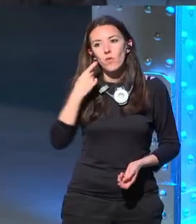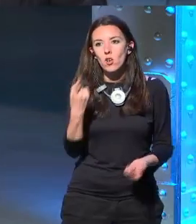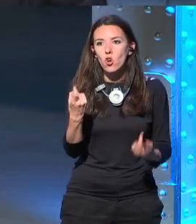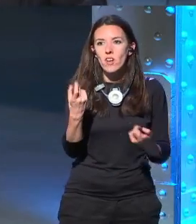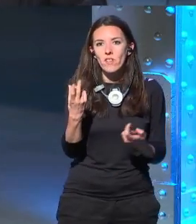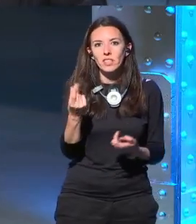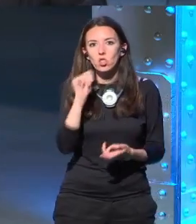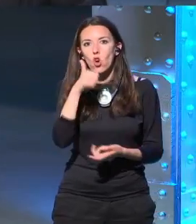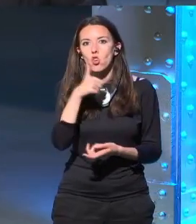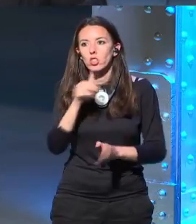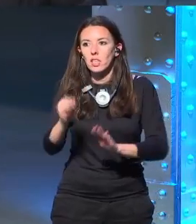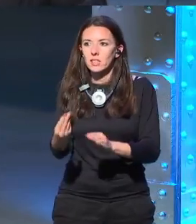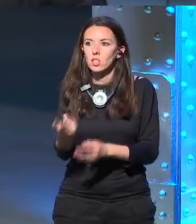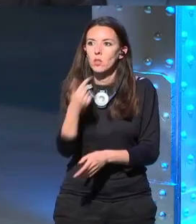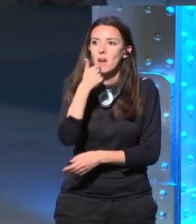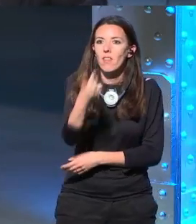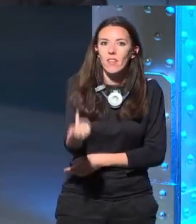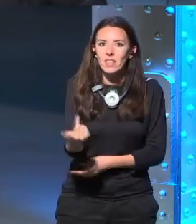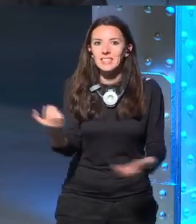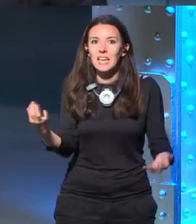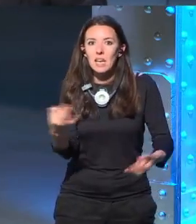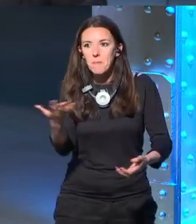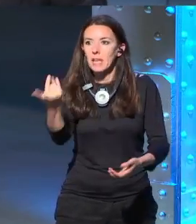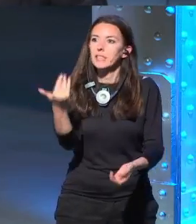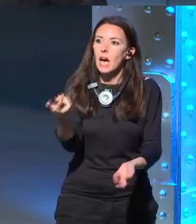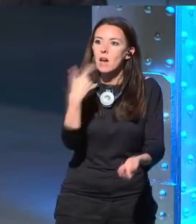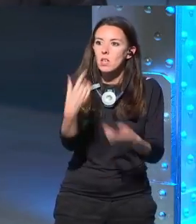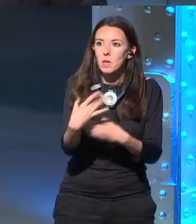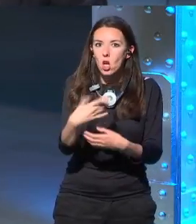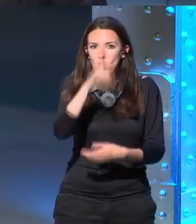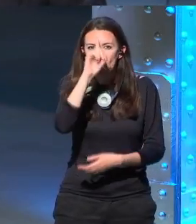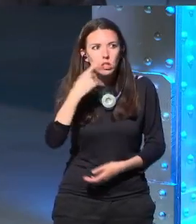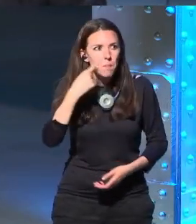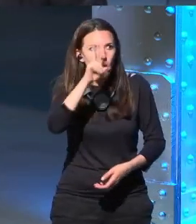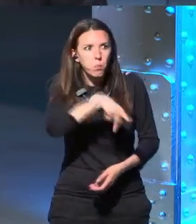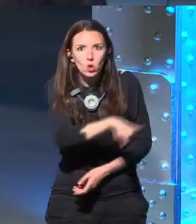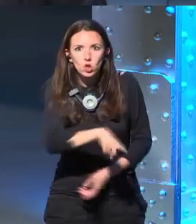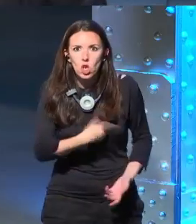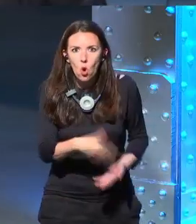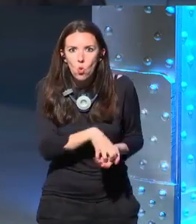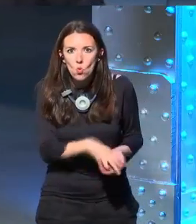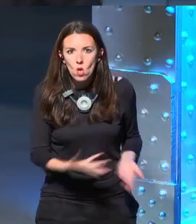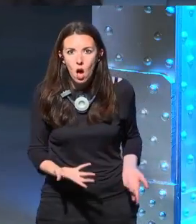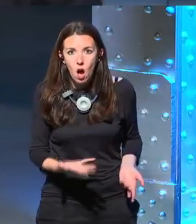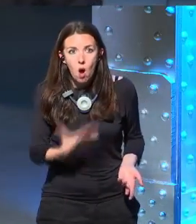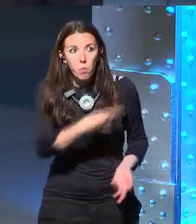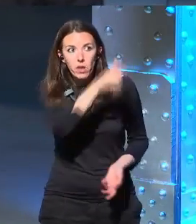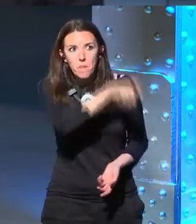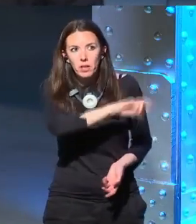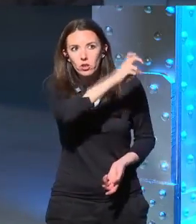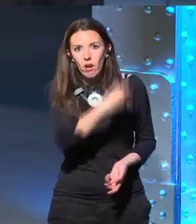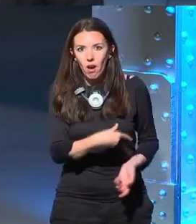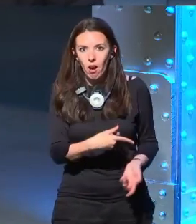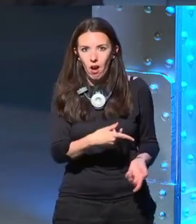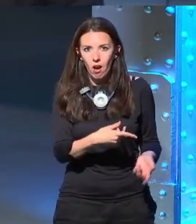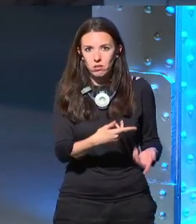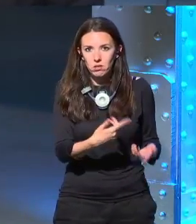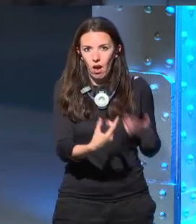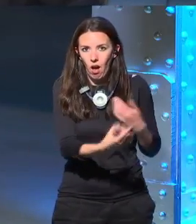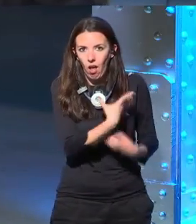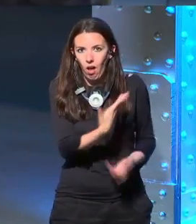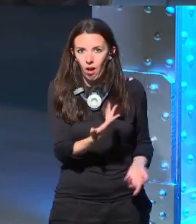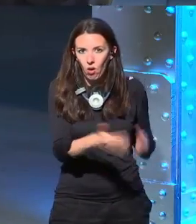you about a problem. I don't know whether it's my bank or not. It could be somebody phishing or spamming me. So